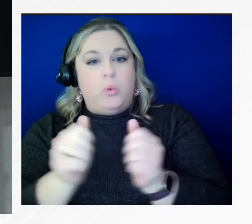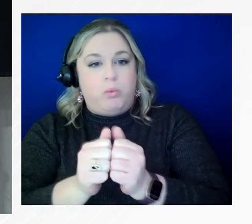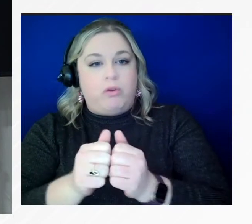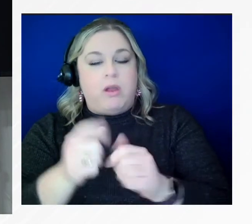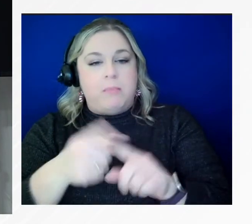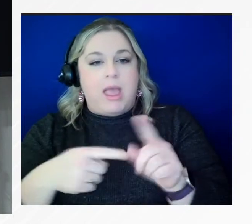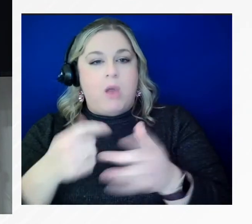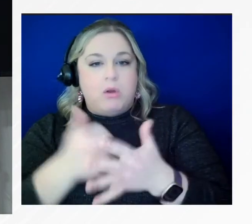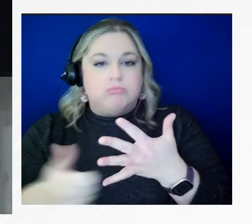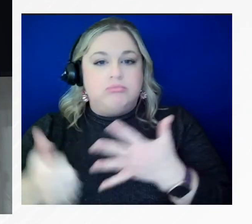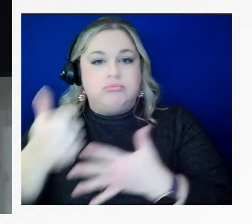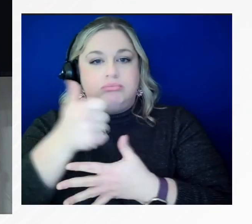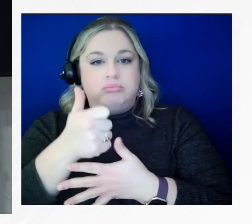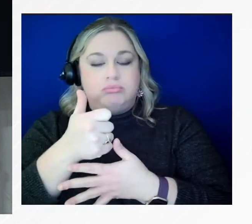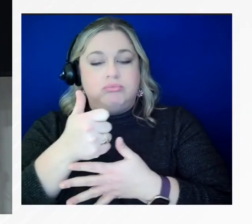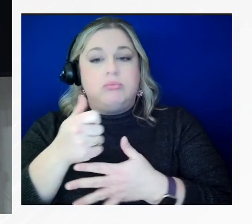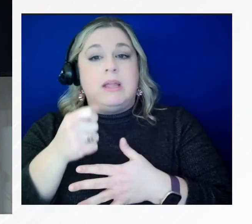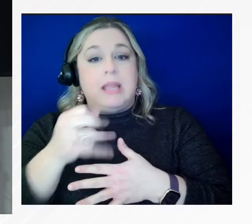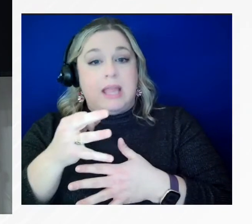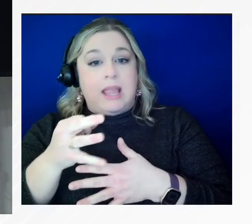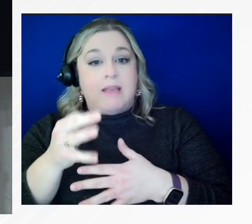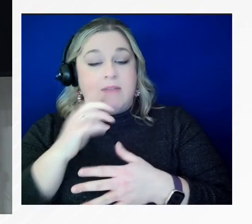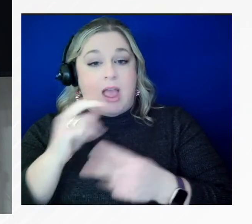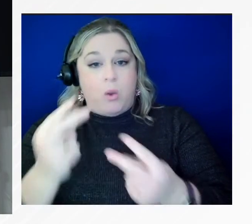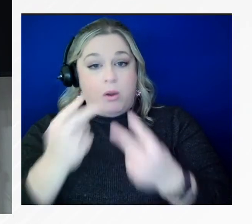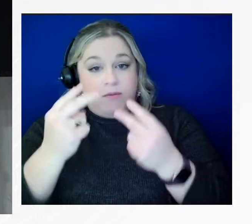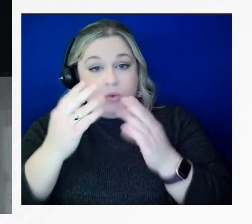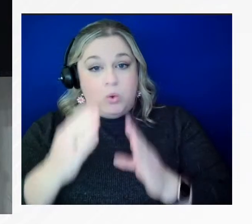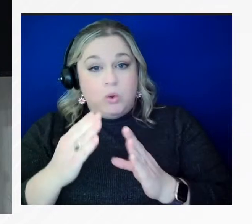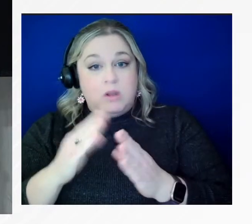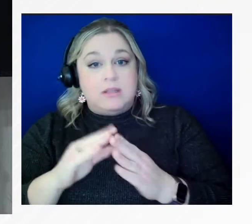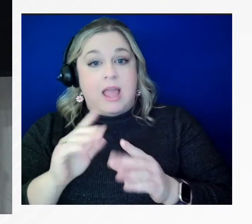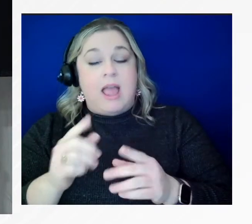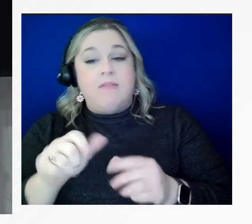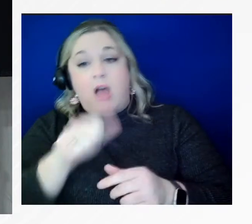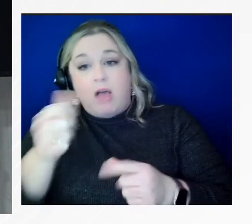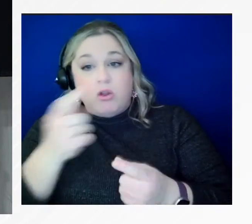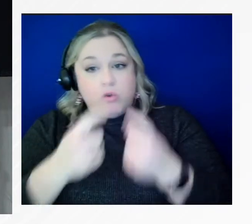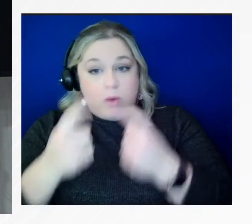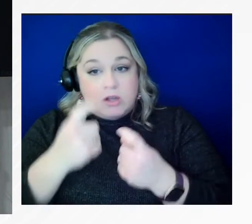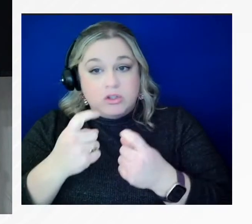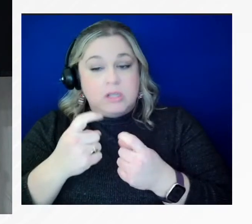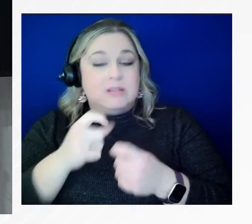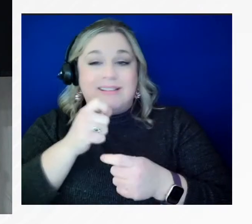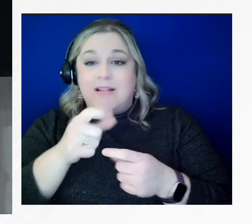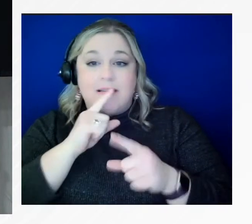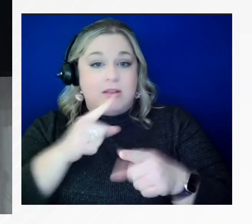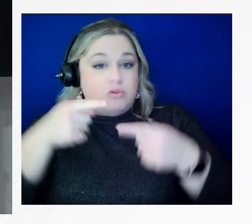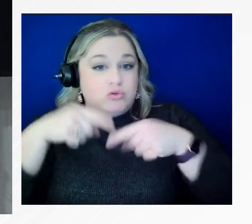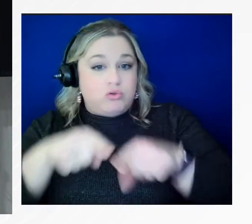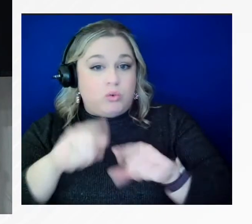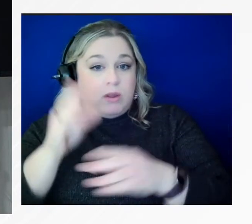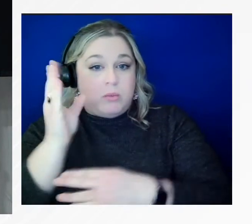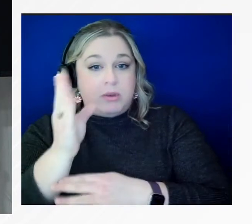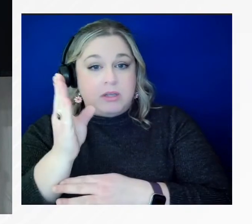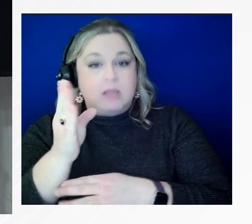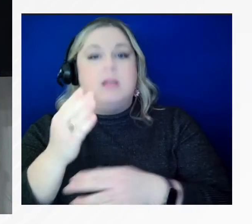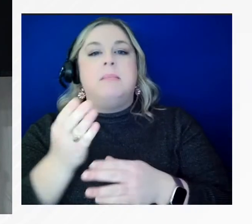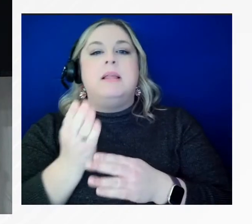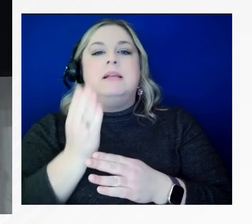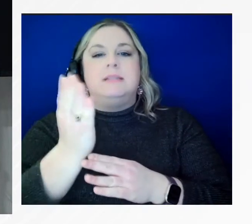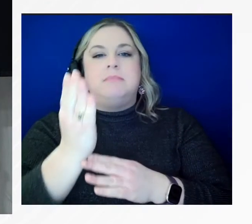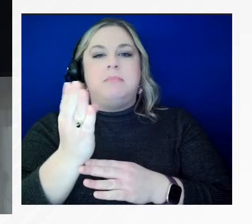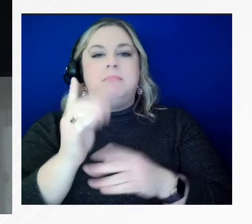our viewers have additional questions that are not answered during the presentations, please submit your questions in the YouTube